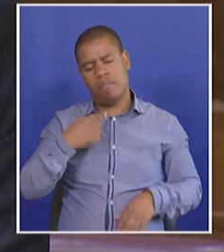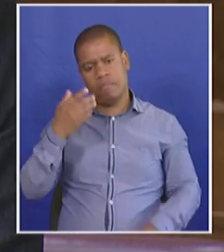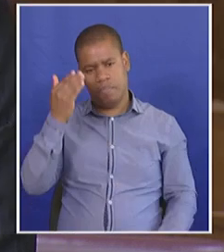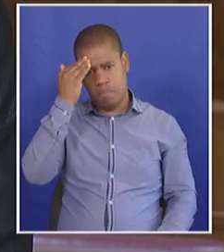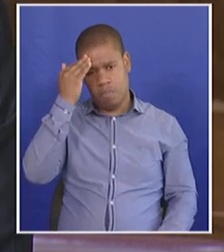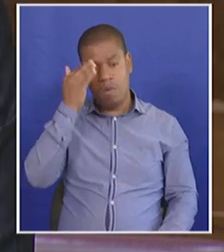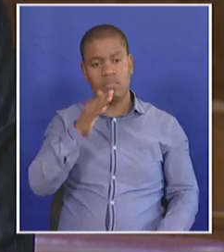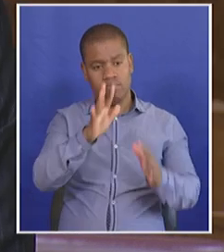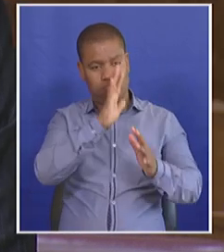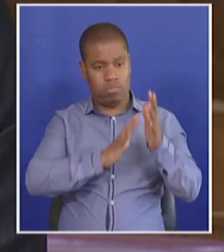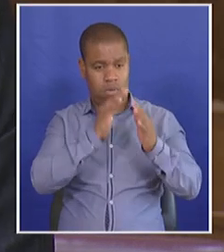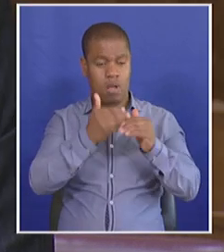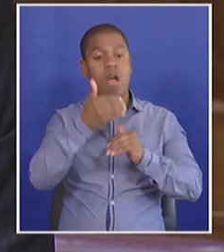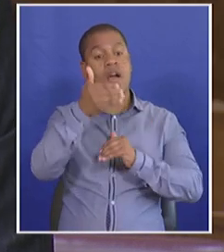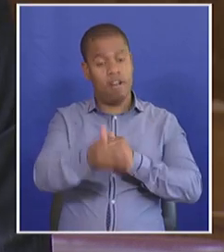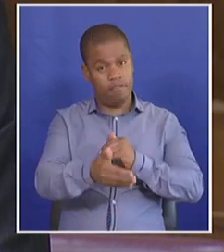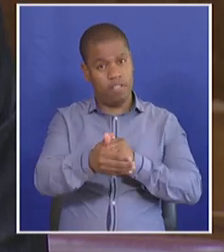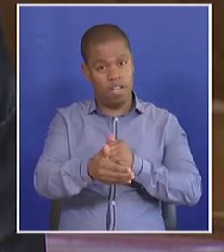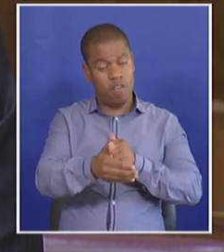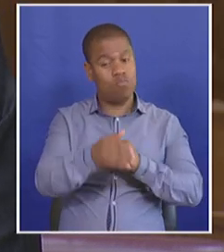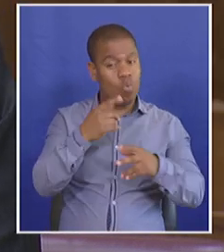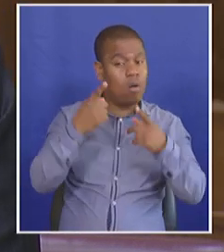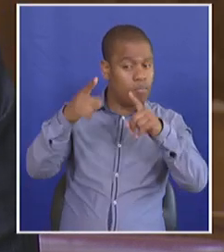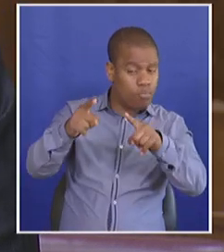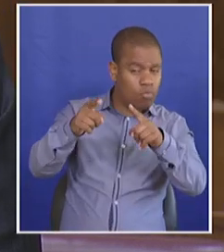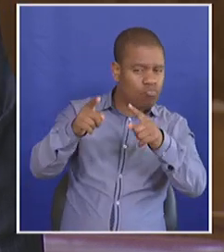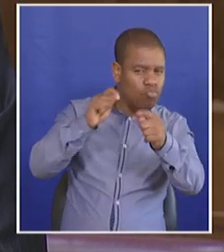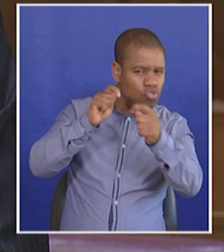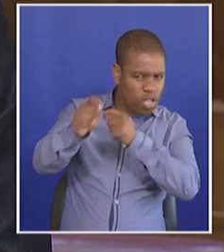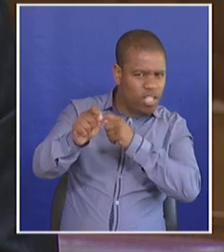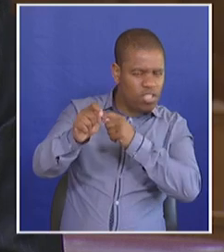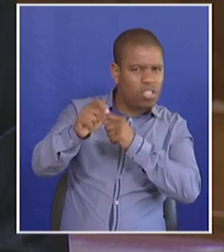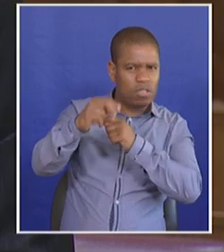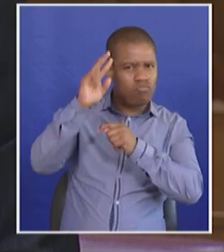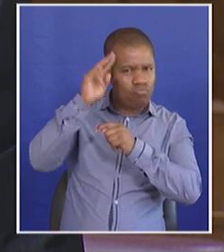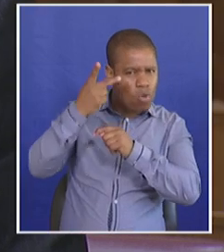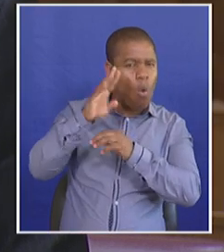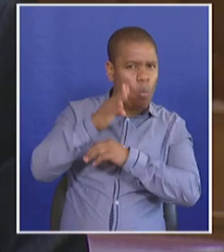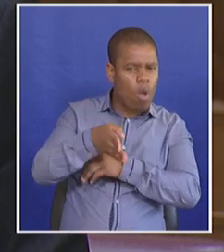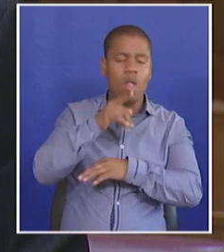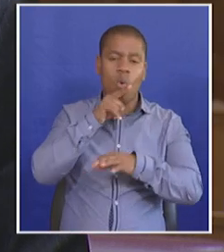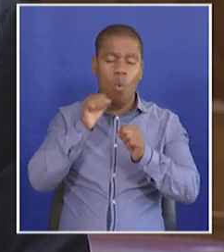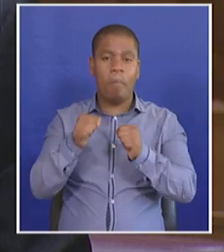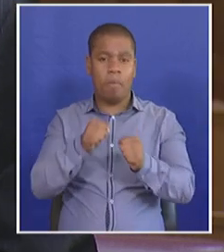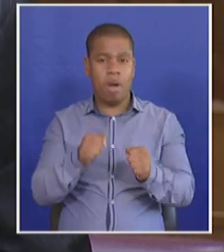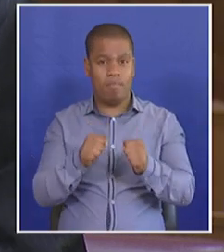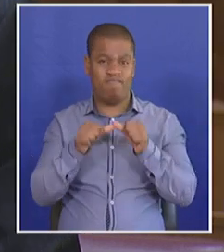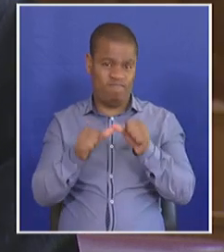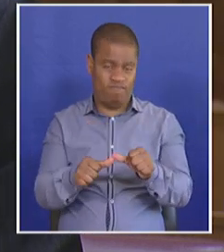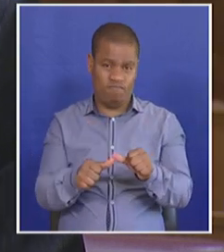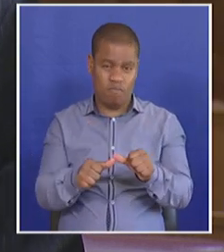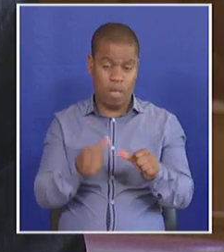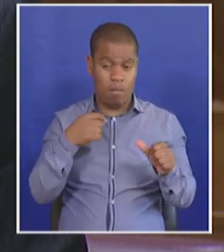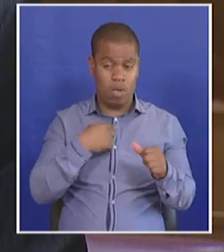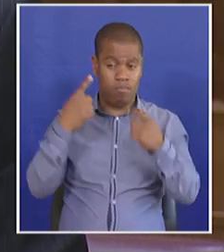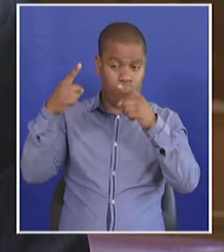are the minister after this going to re-evaluate his stance on this? And is he then going to go to Nkandla